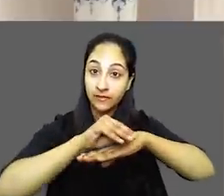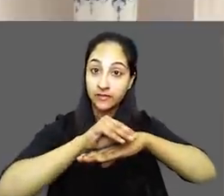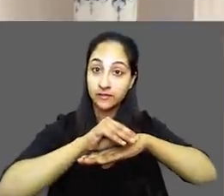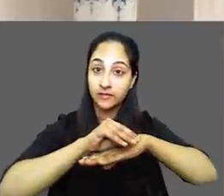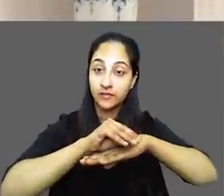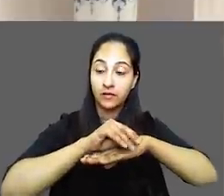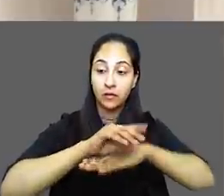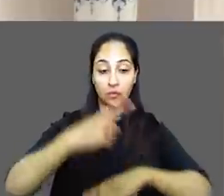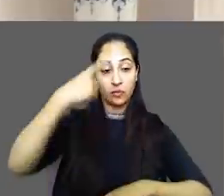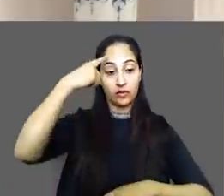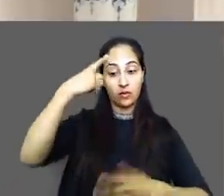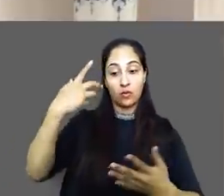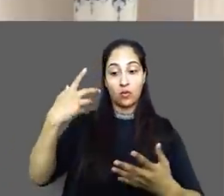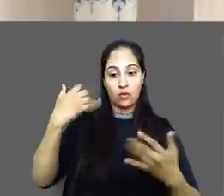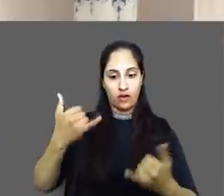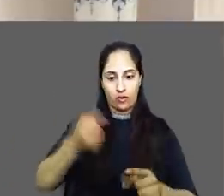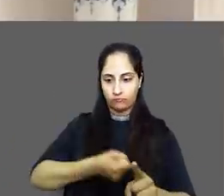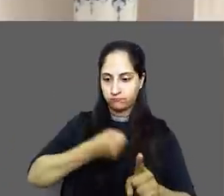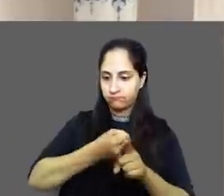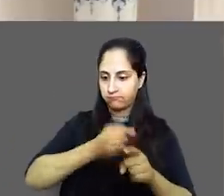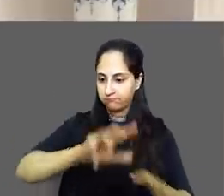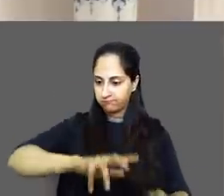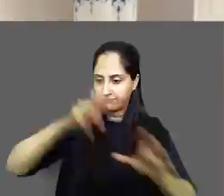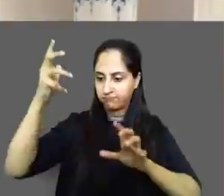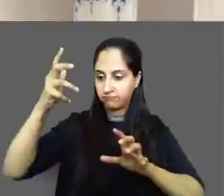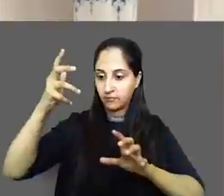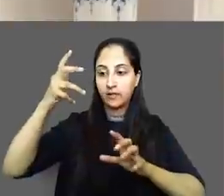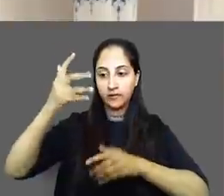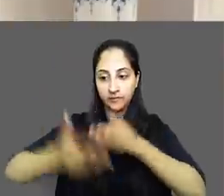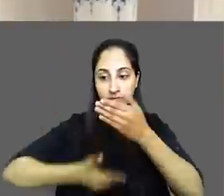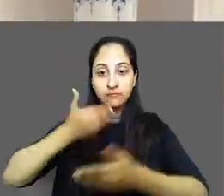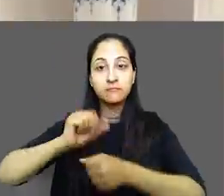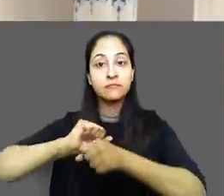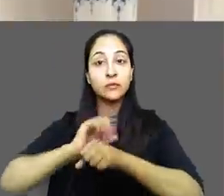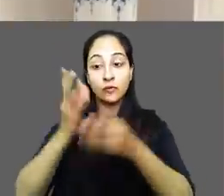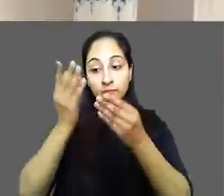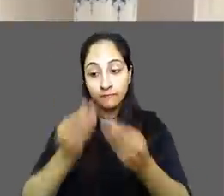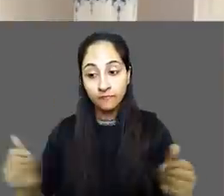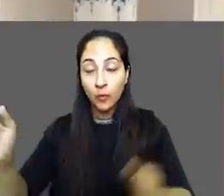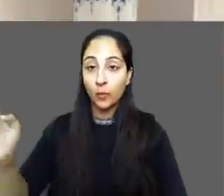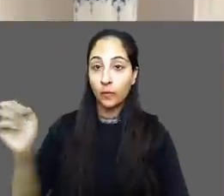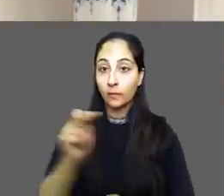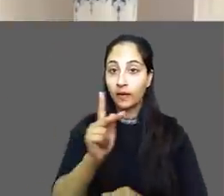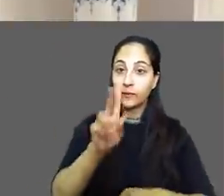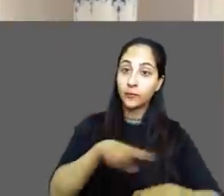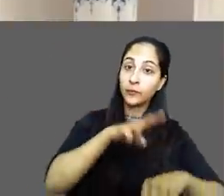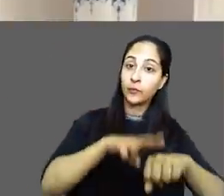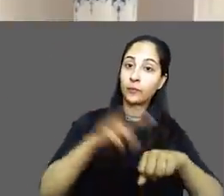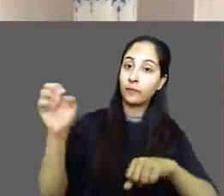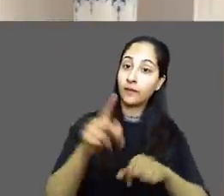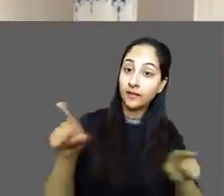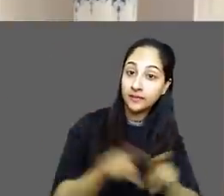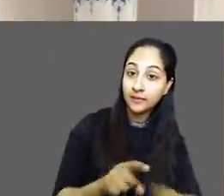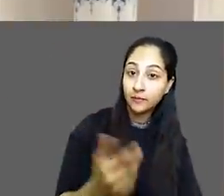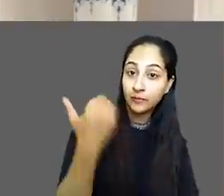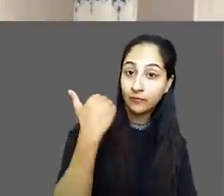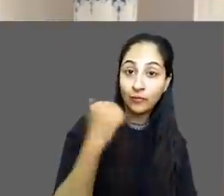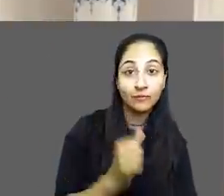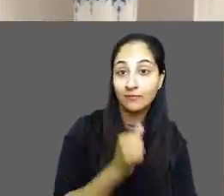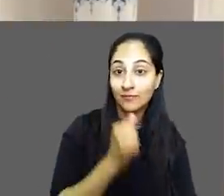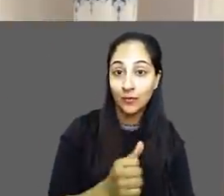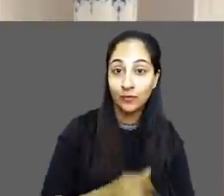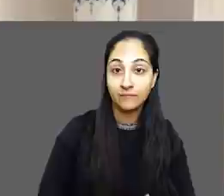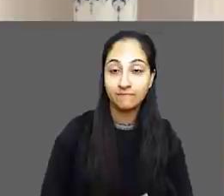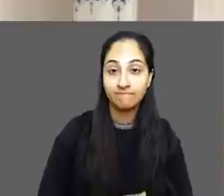and flexible thinking to address future problems. And those people who demonstrate those